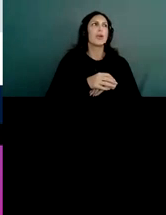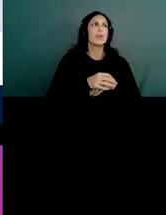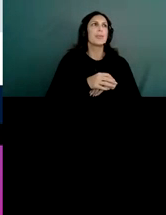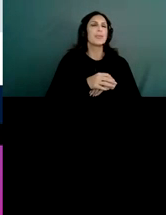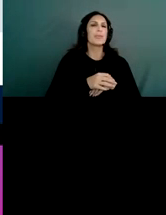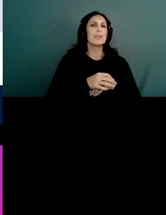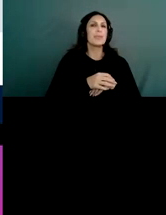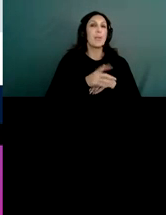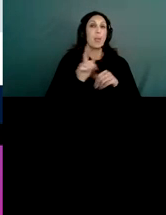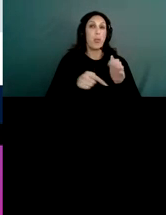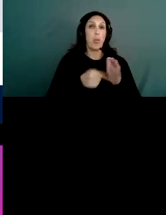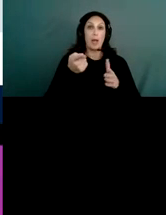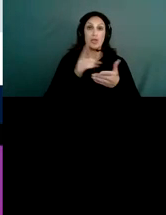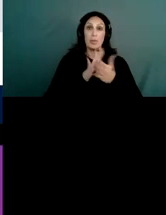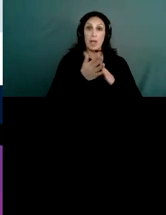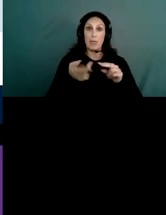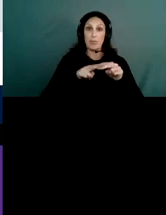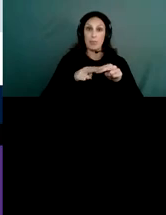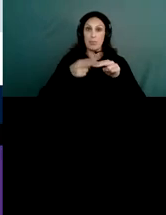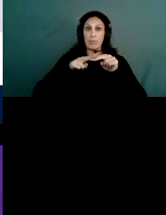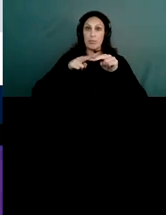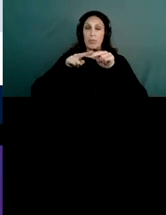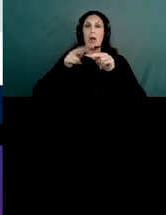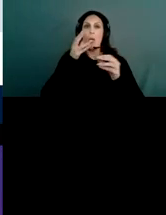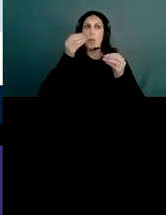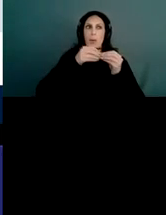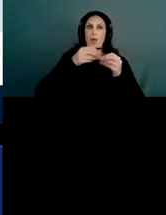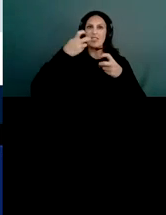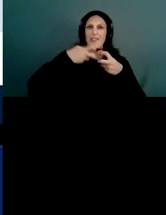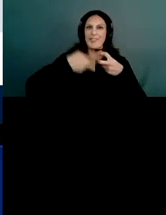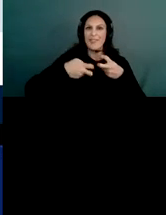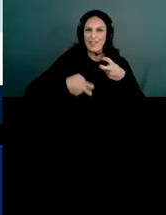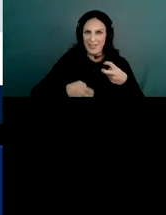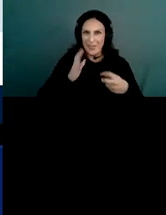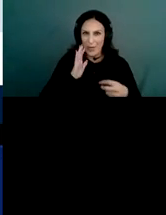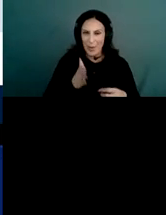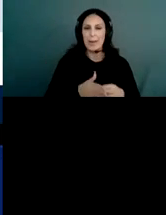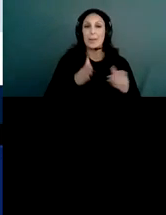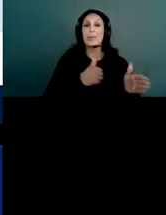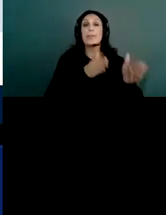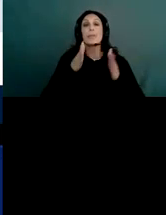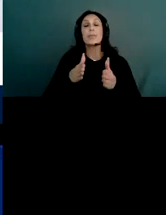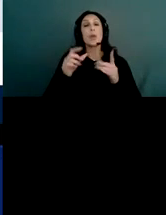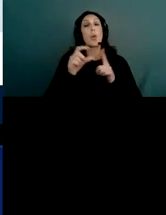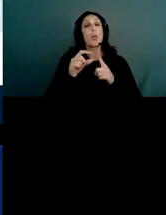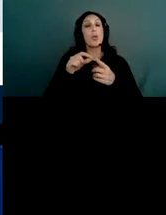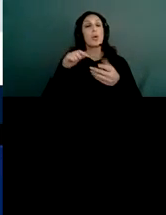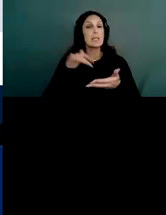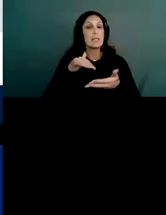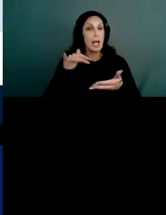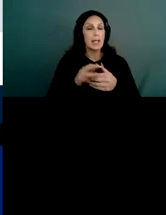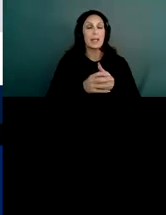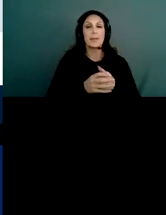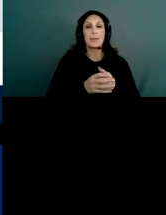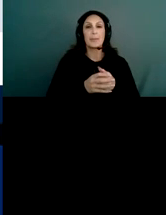passages. Once the comprehension placement is complete, students start the word study auto placement. Students typically